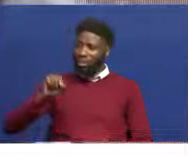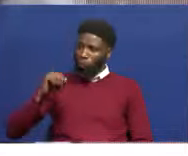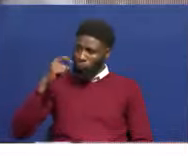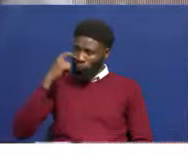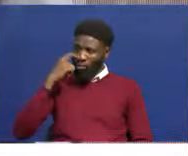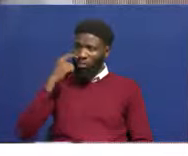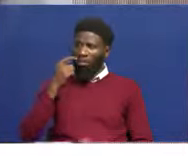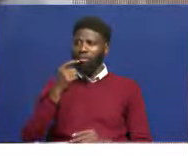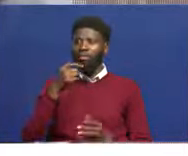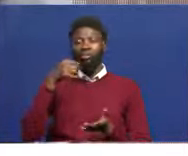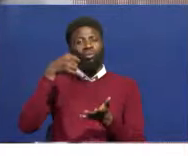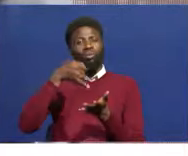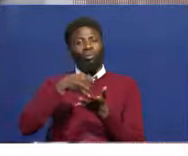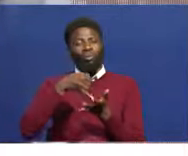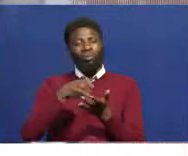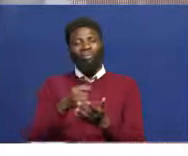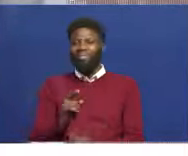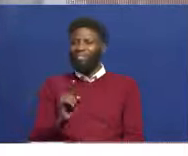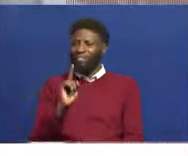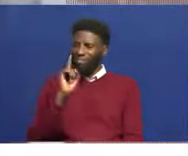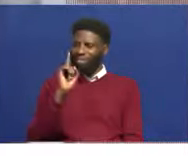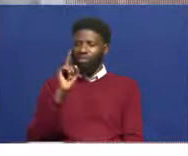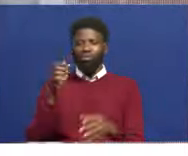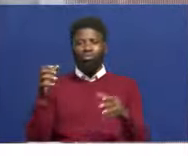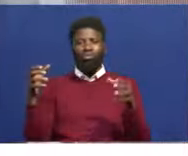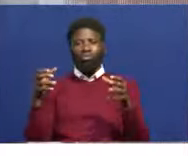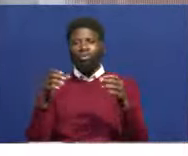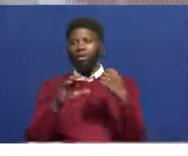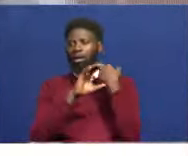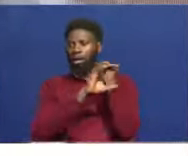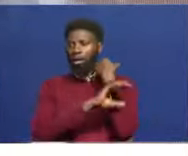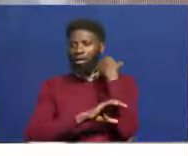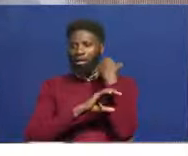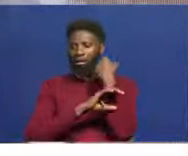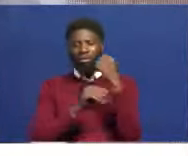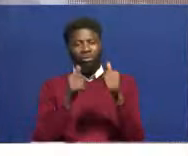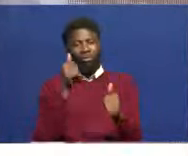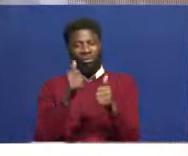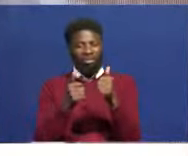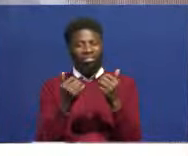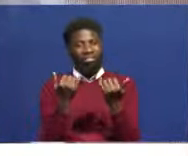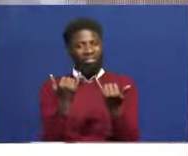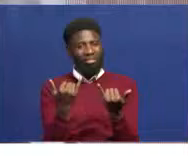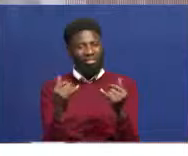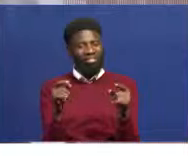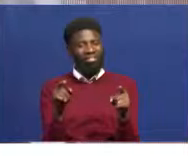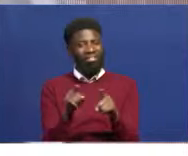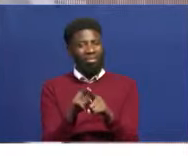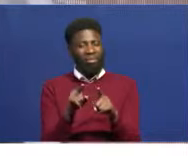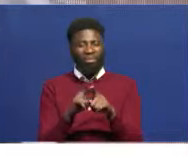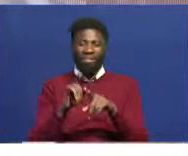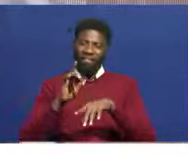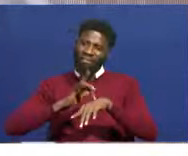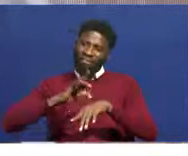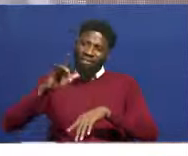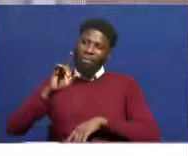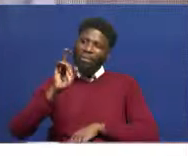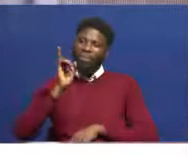first countries that have become victim of climate change.